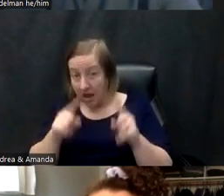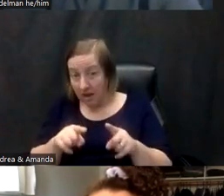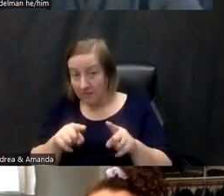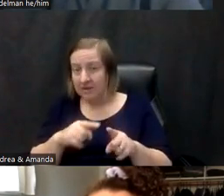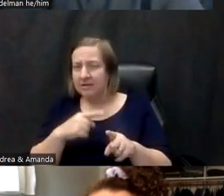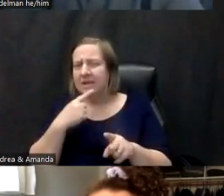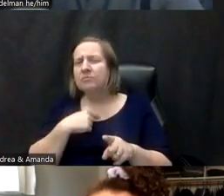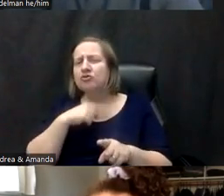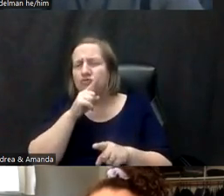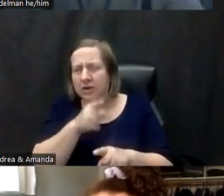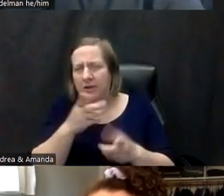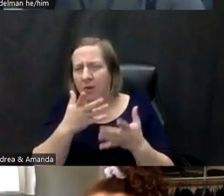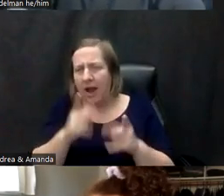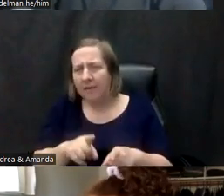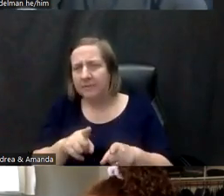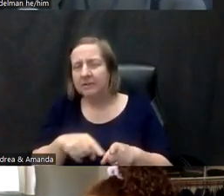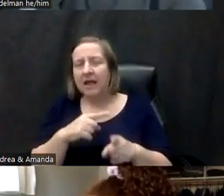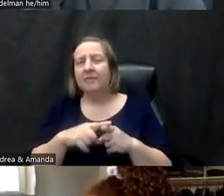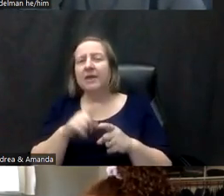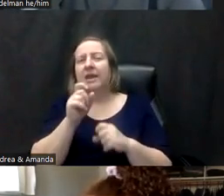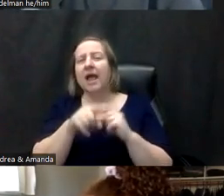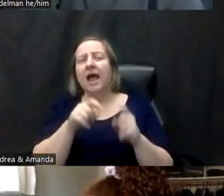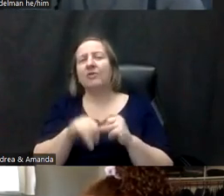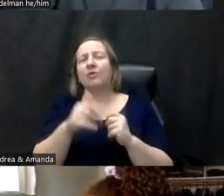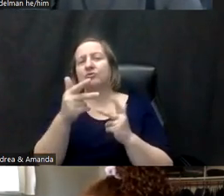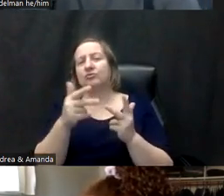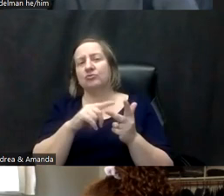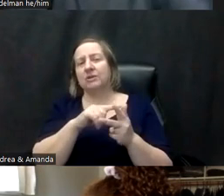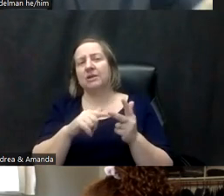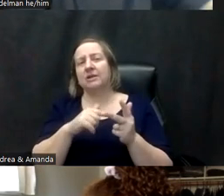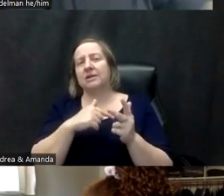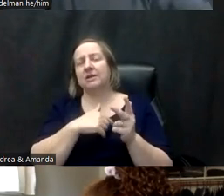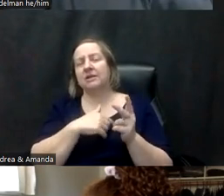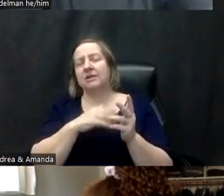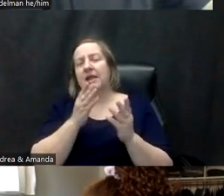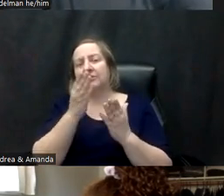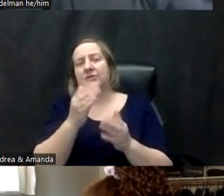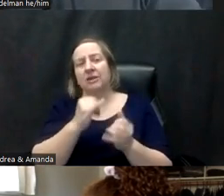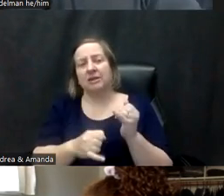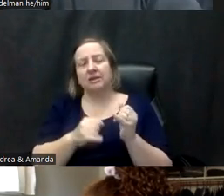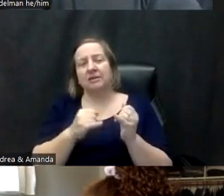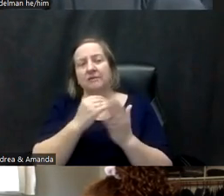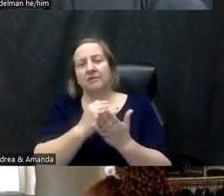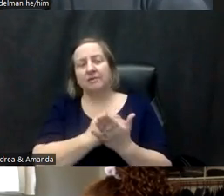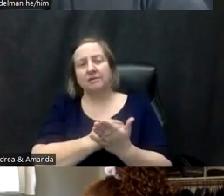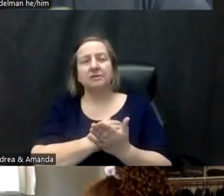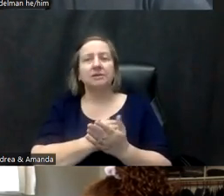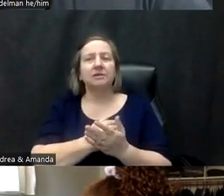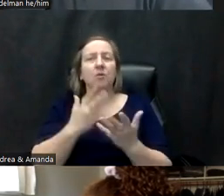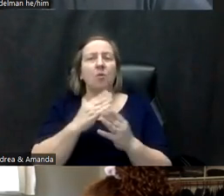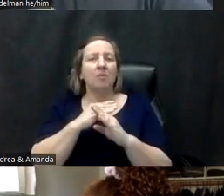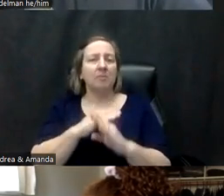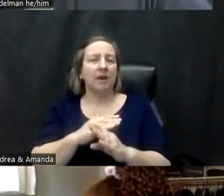really happens? And then ask the three questions that I suggested at the end of our list, which is, you know, if you, what barriers